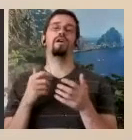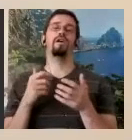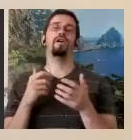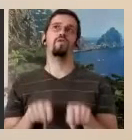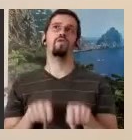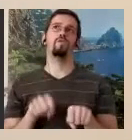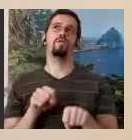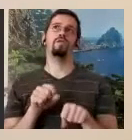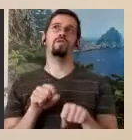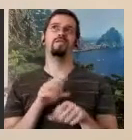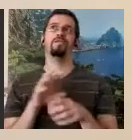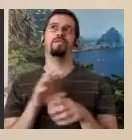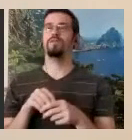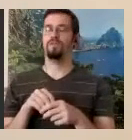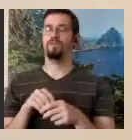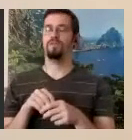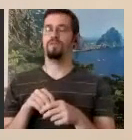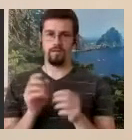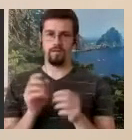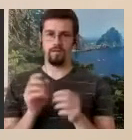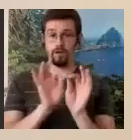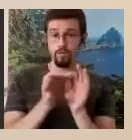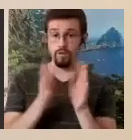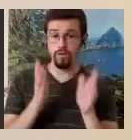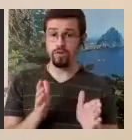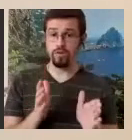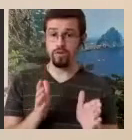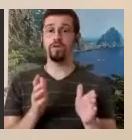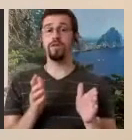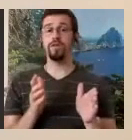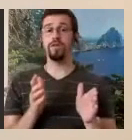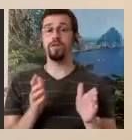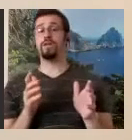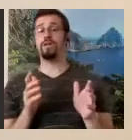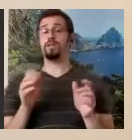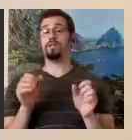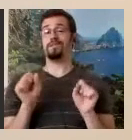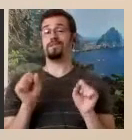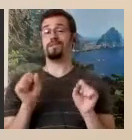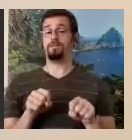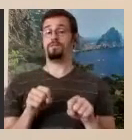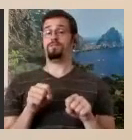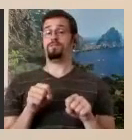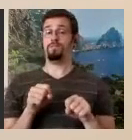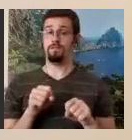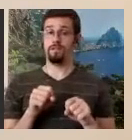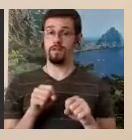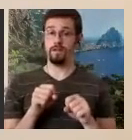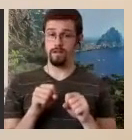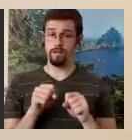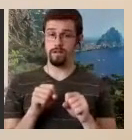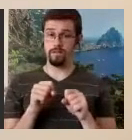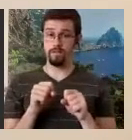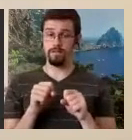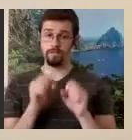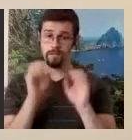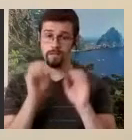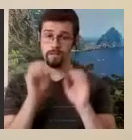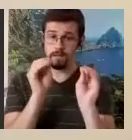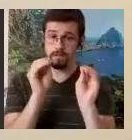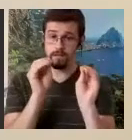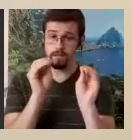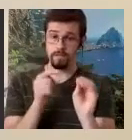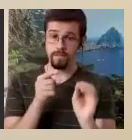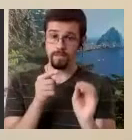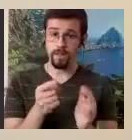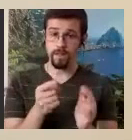in literacy, as a bridge in literacy, to learn the written languages, because they need those ultimately in their education. And I